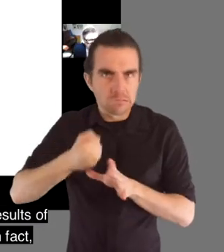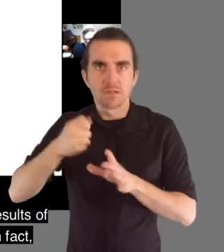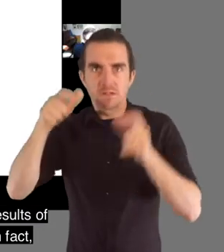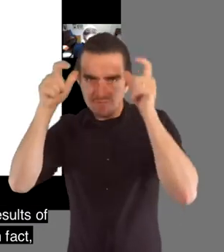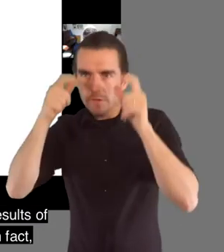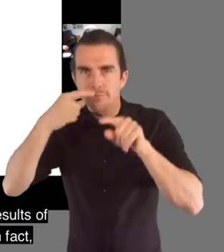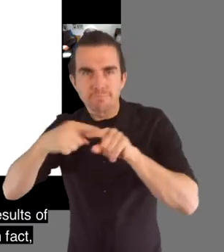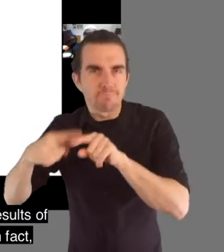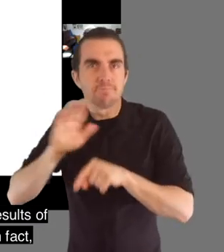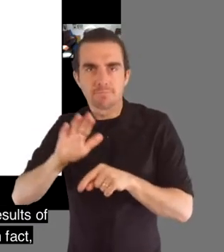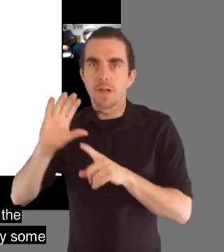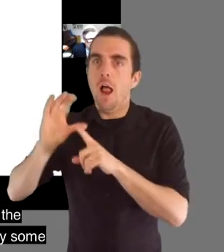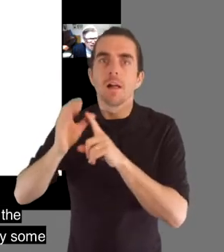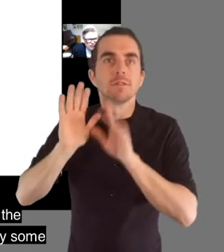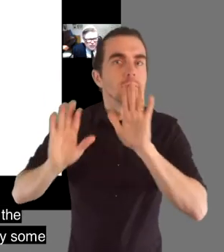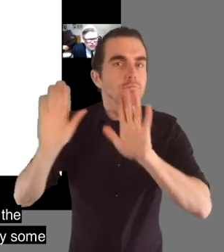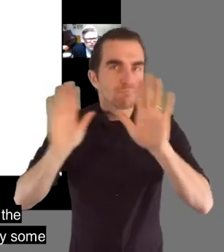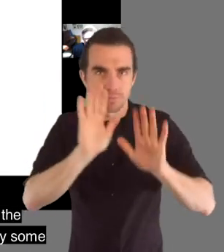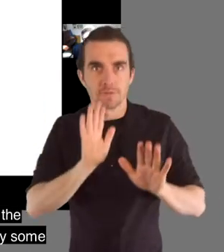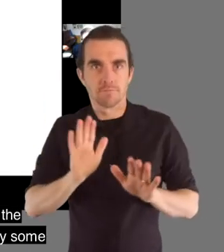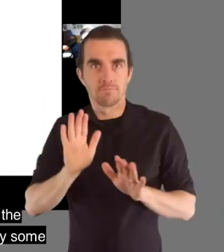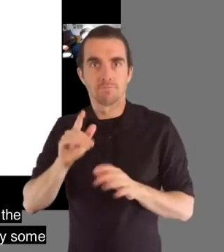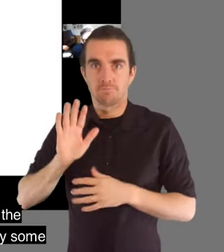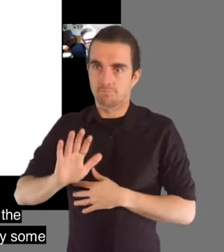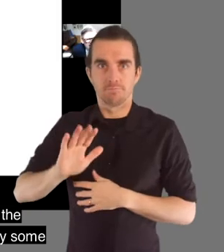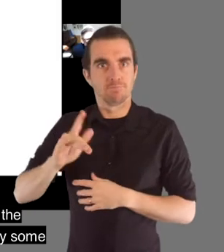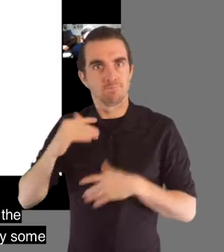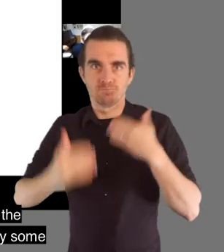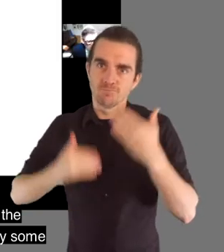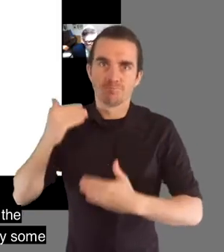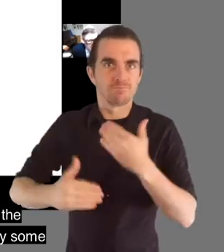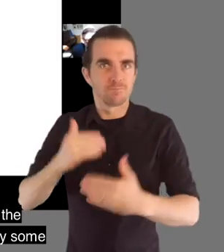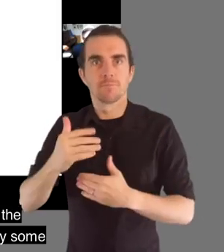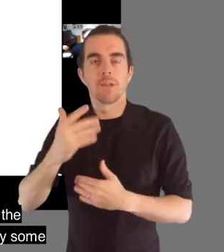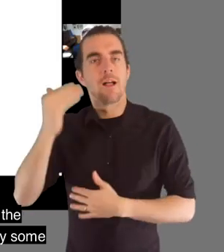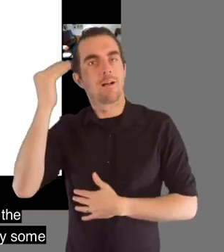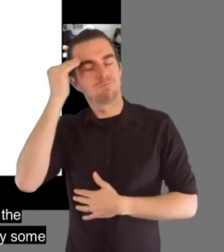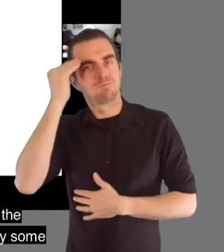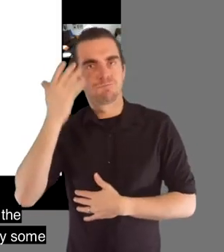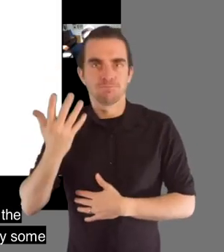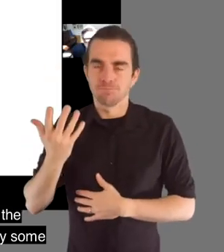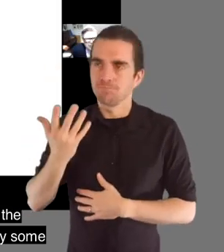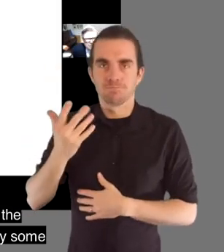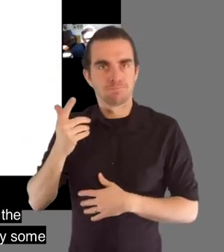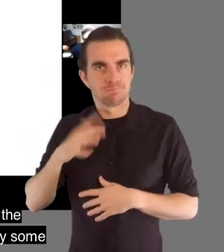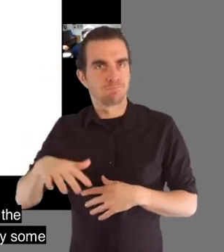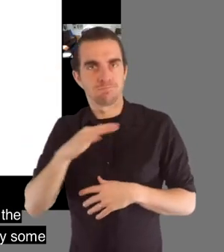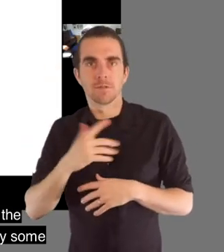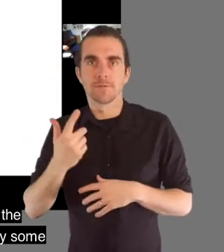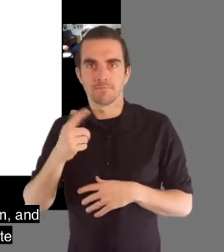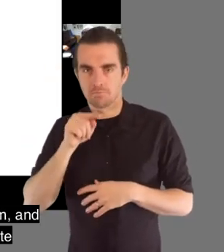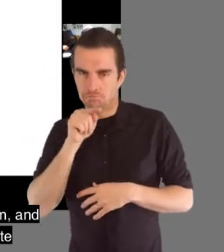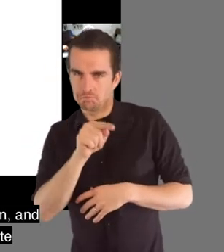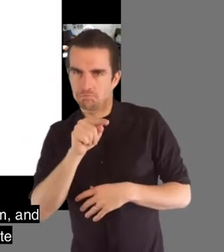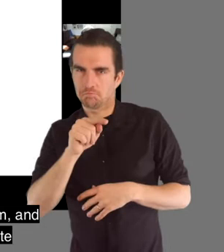In fact, in many cultures, everything in the environment had to be explained by